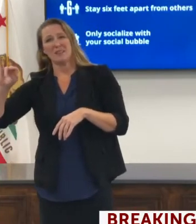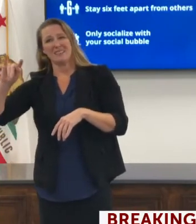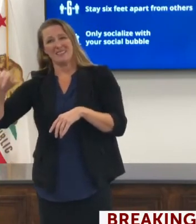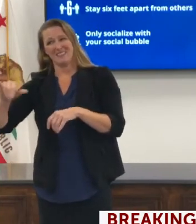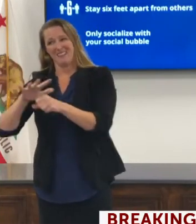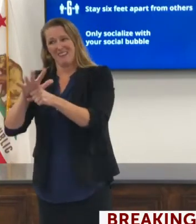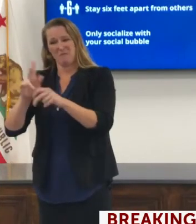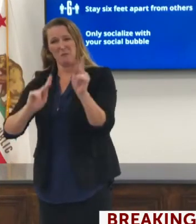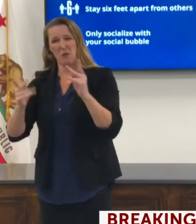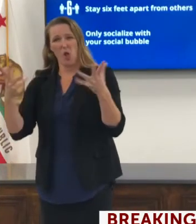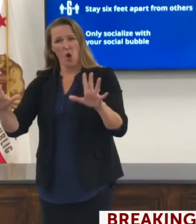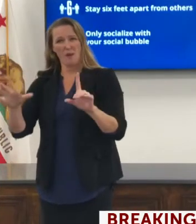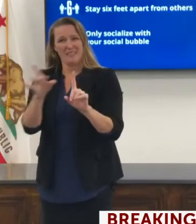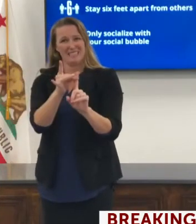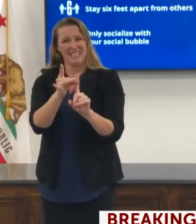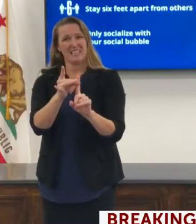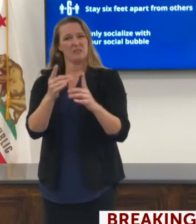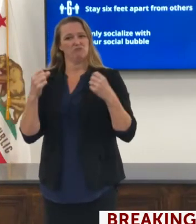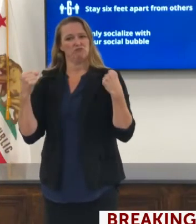but we can,